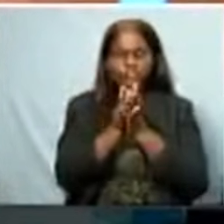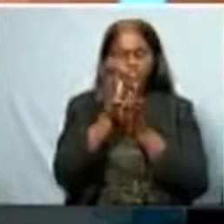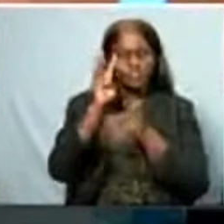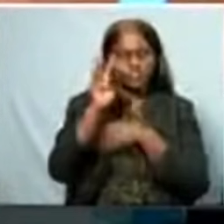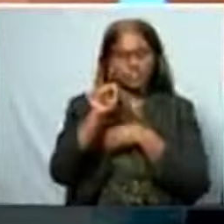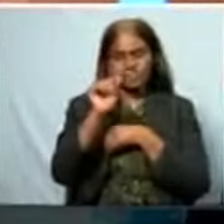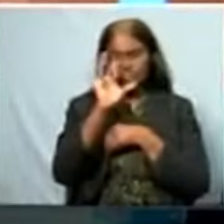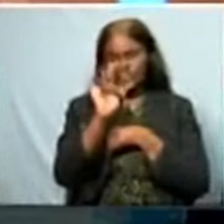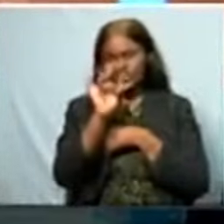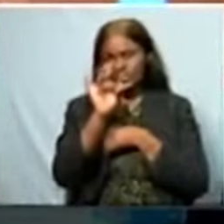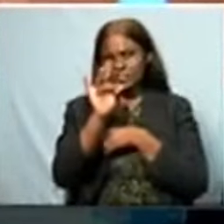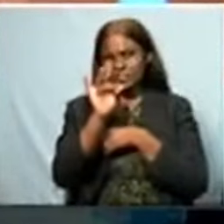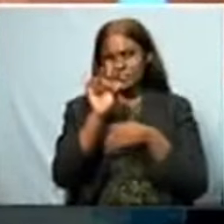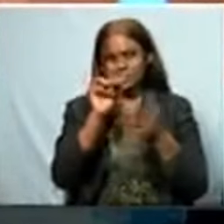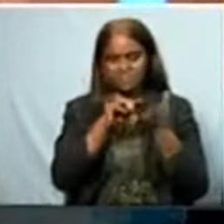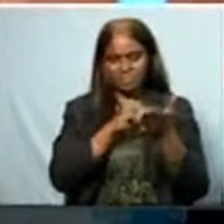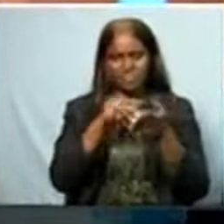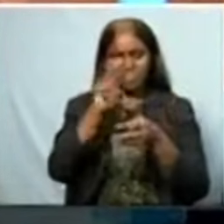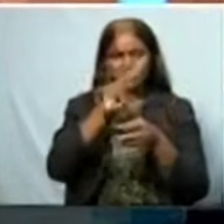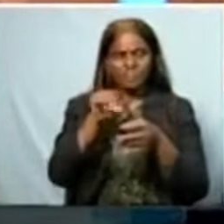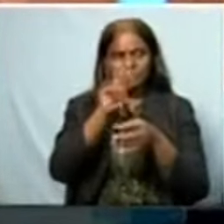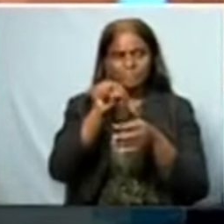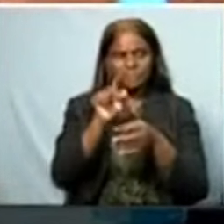$4.8 million